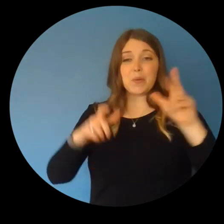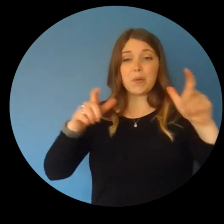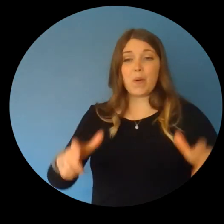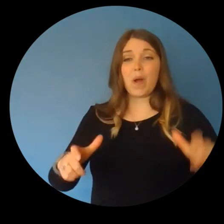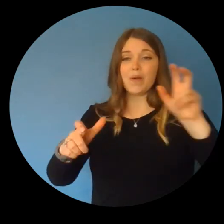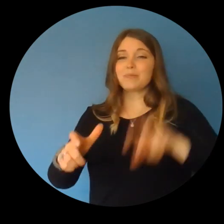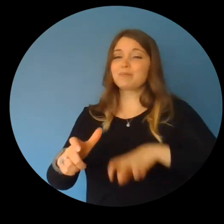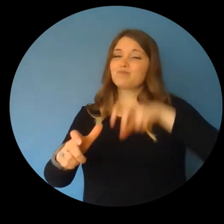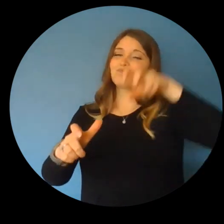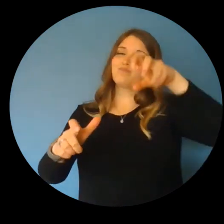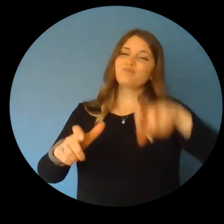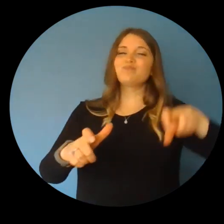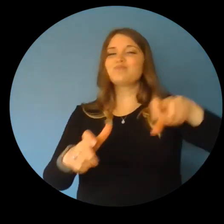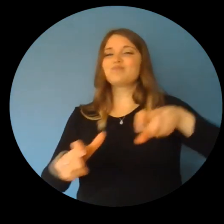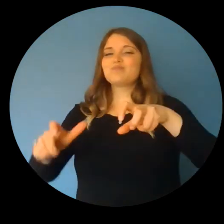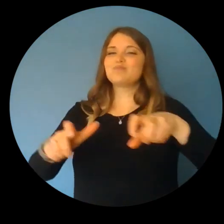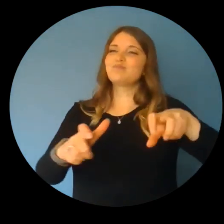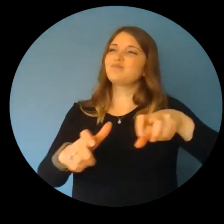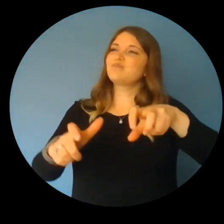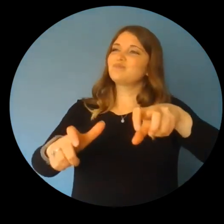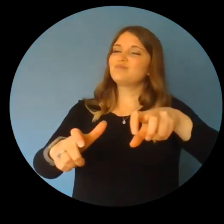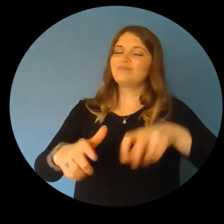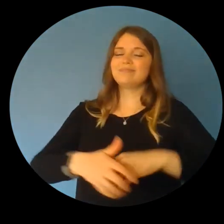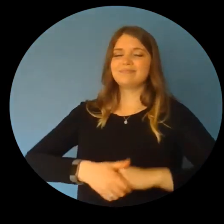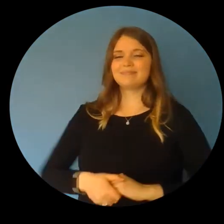blue lake.